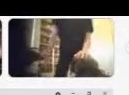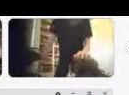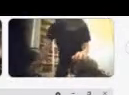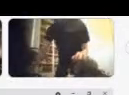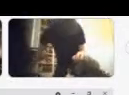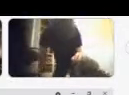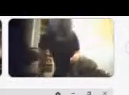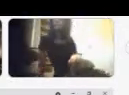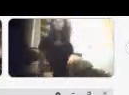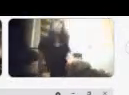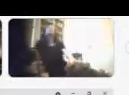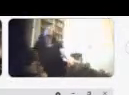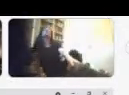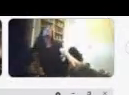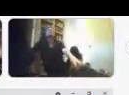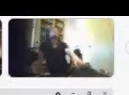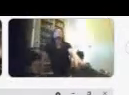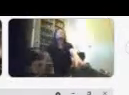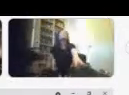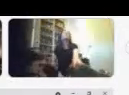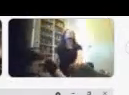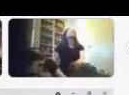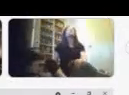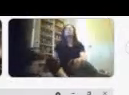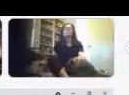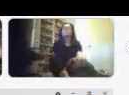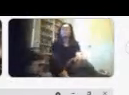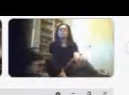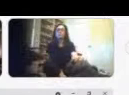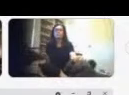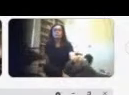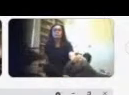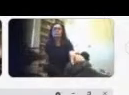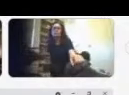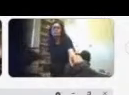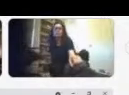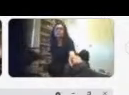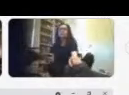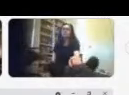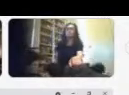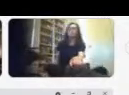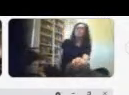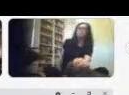thank you our next speaker is andy flatt andy can you hear us